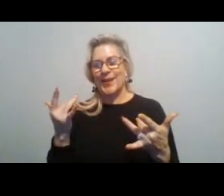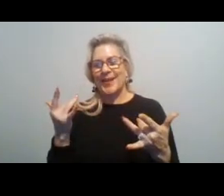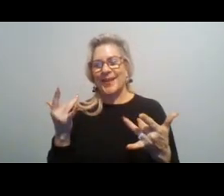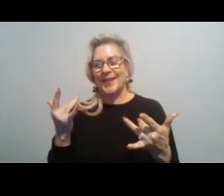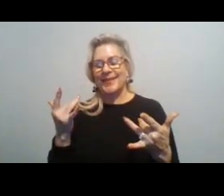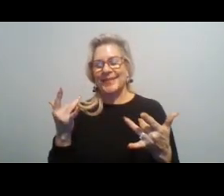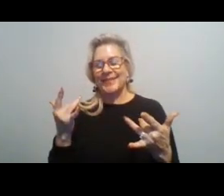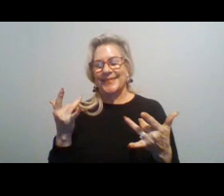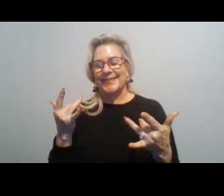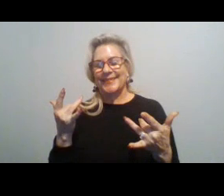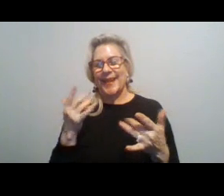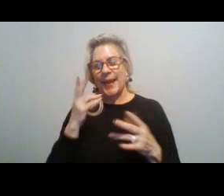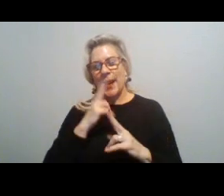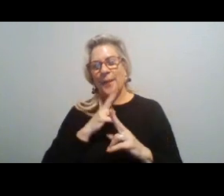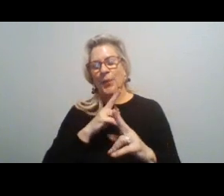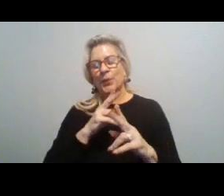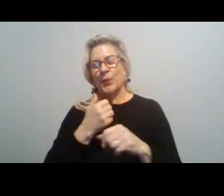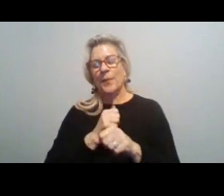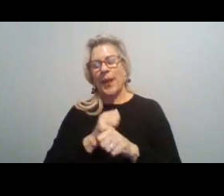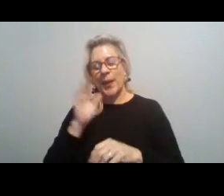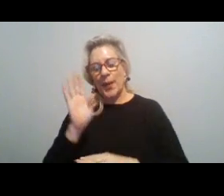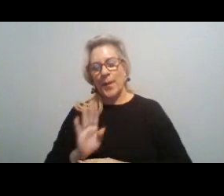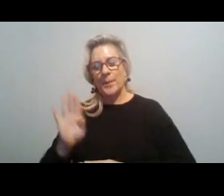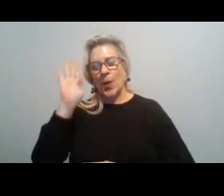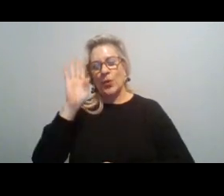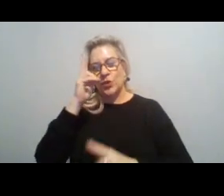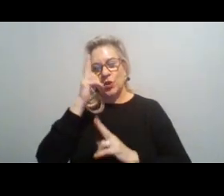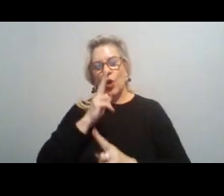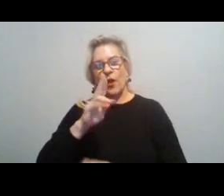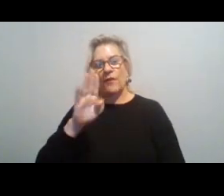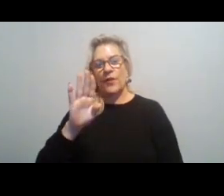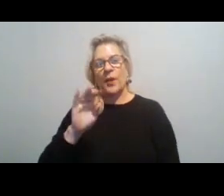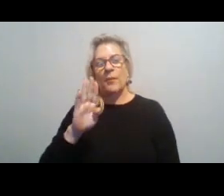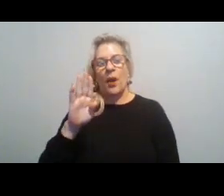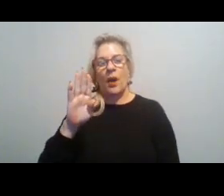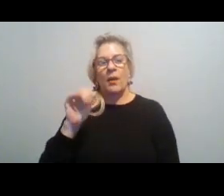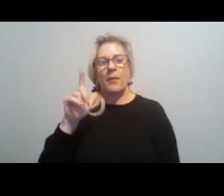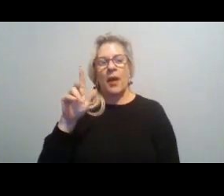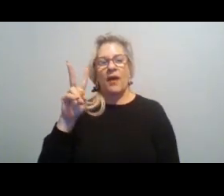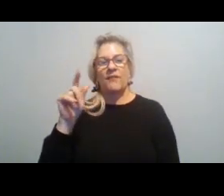humility, I'd like to make the motion in honor of Bob Alvarado.